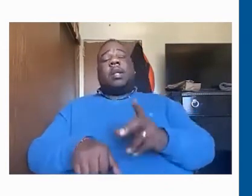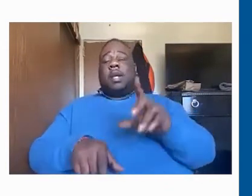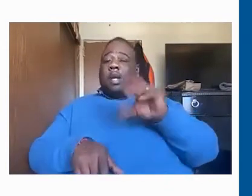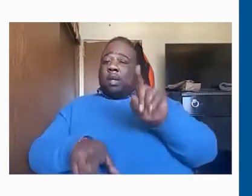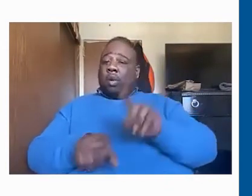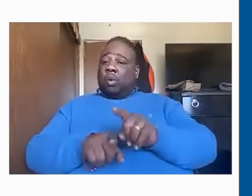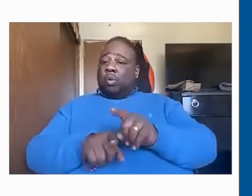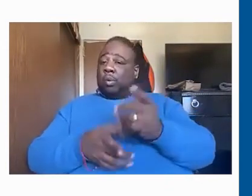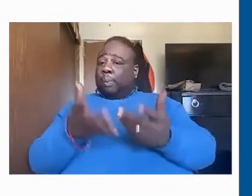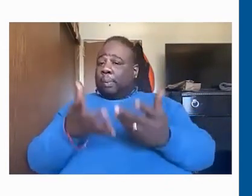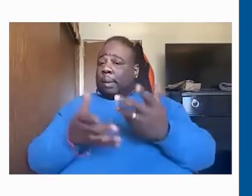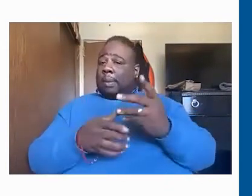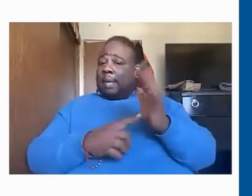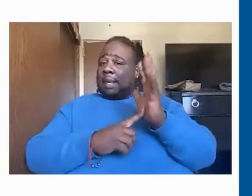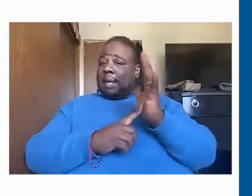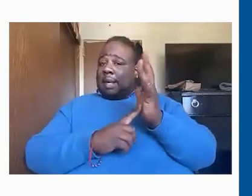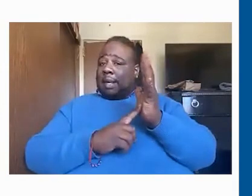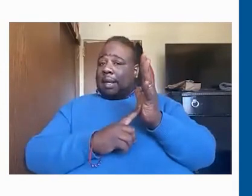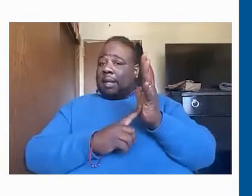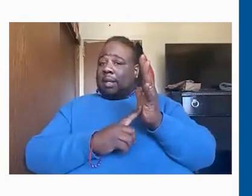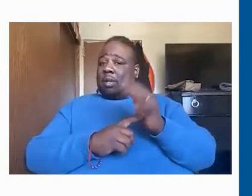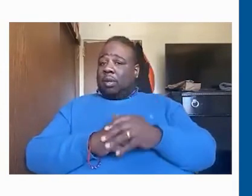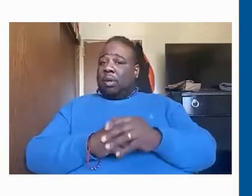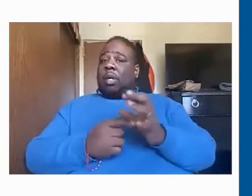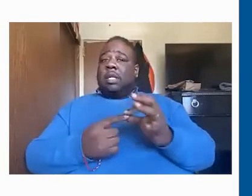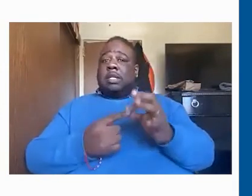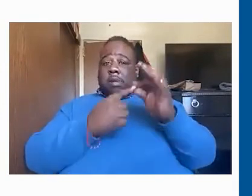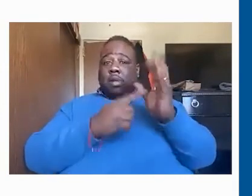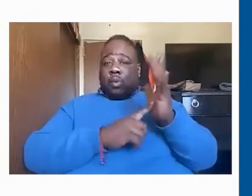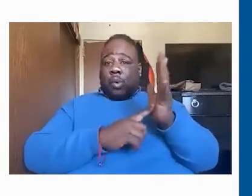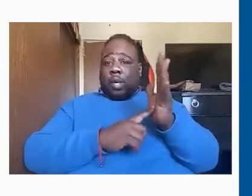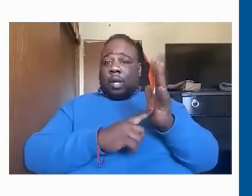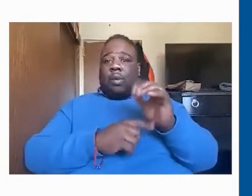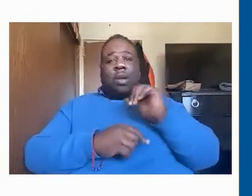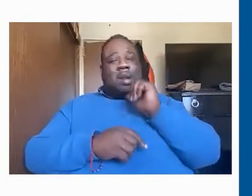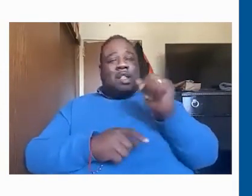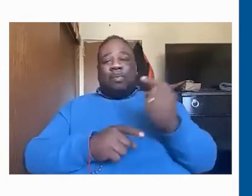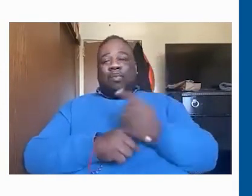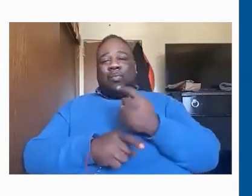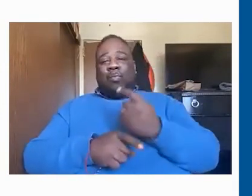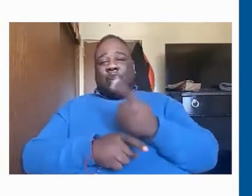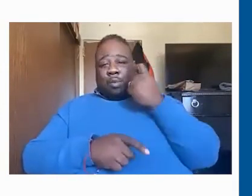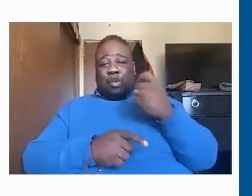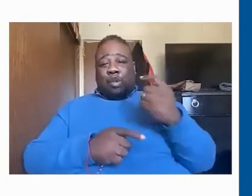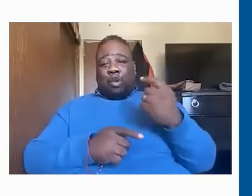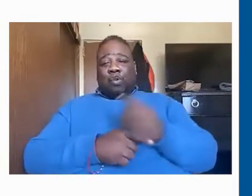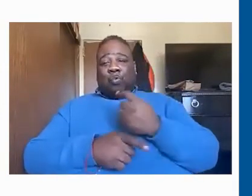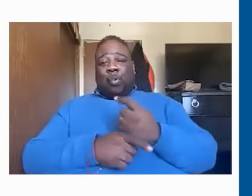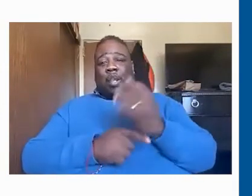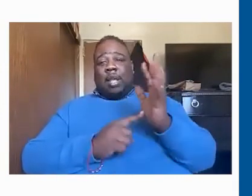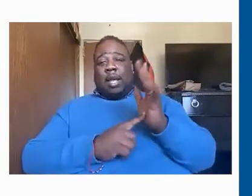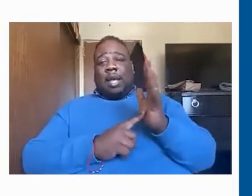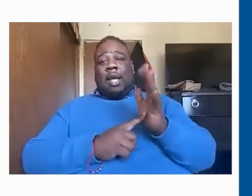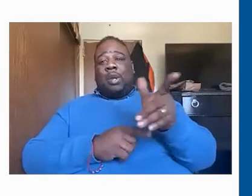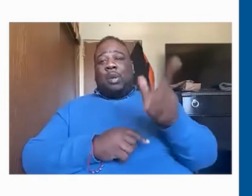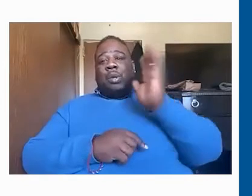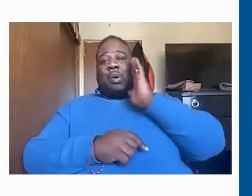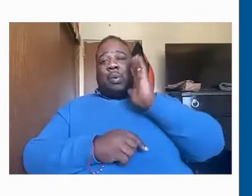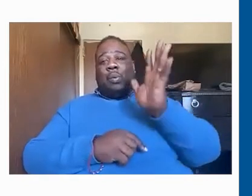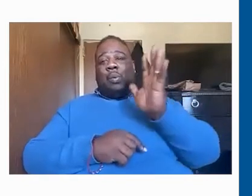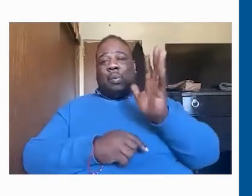regular candles because they do start fires. So having flameless candles, which they do take batteries, having batteries on hand for that